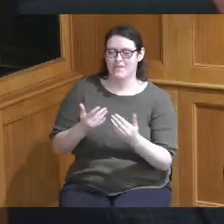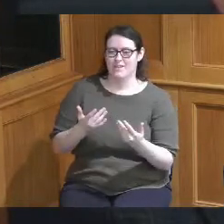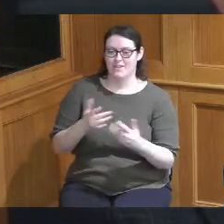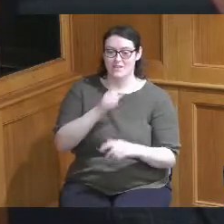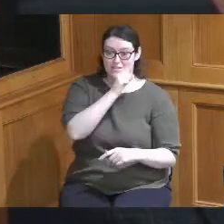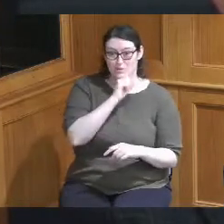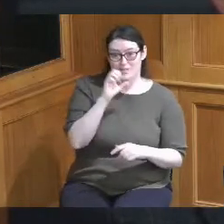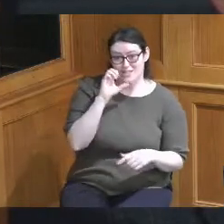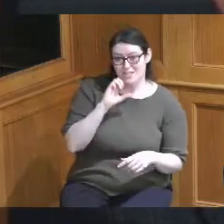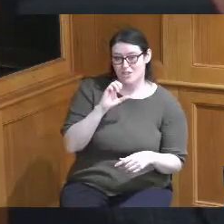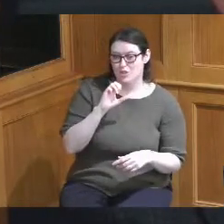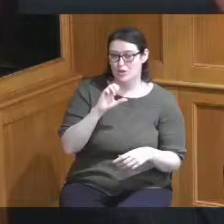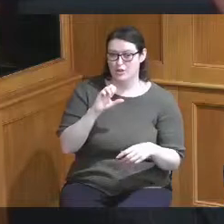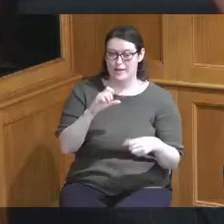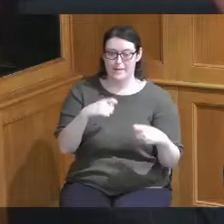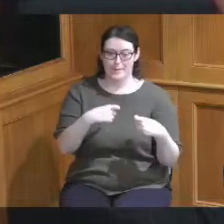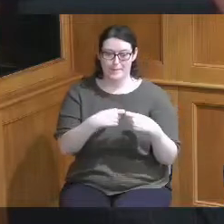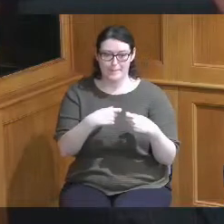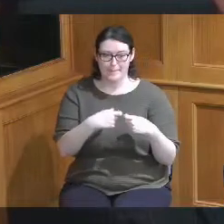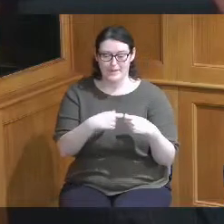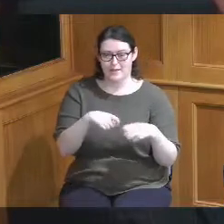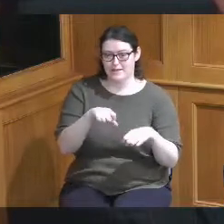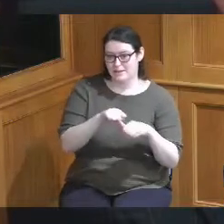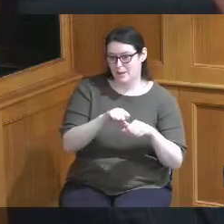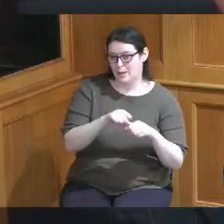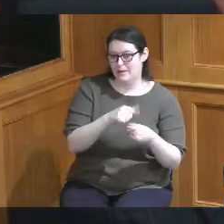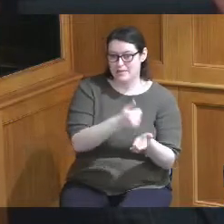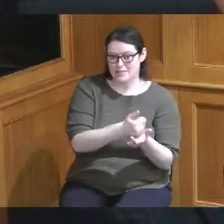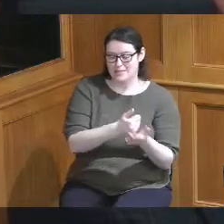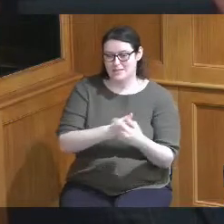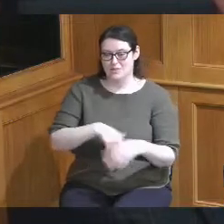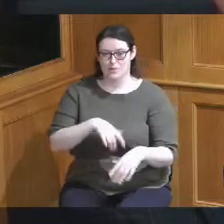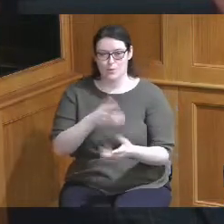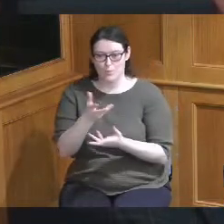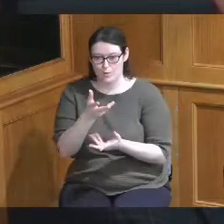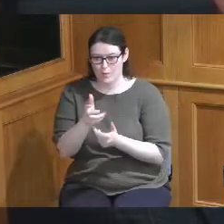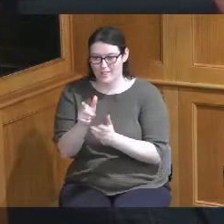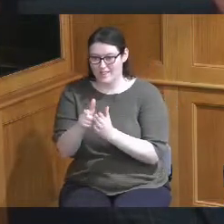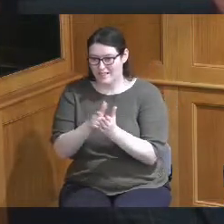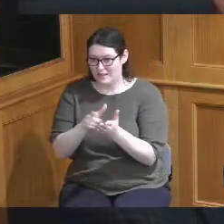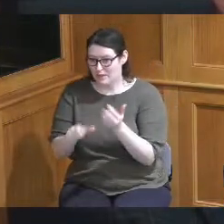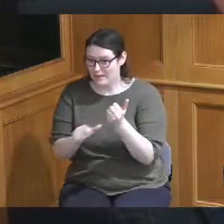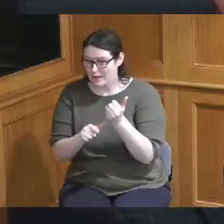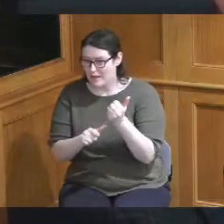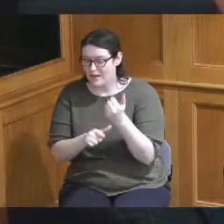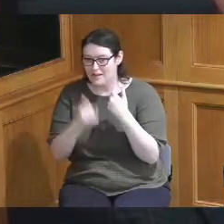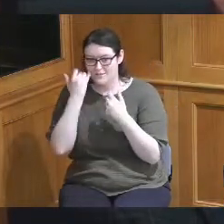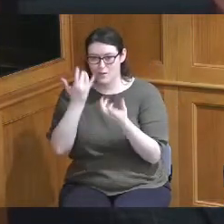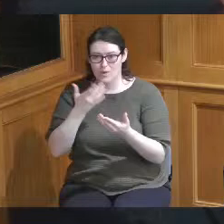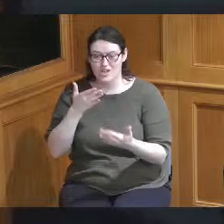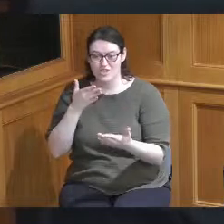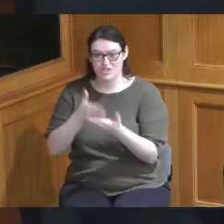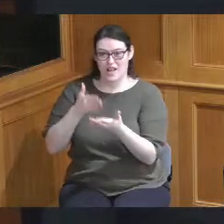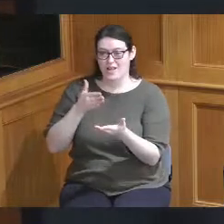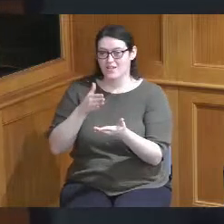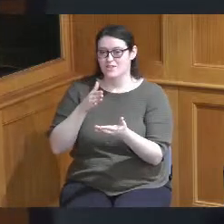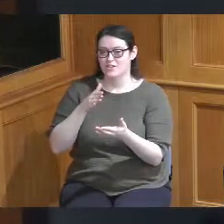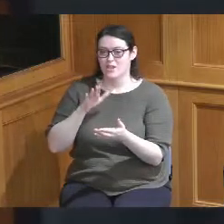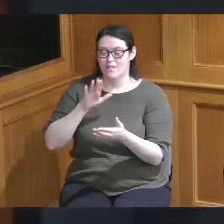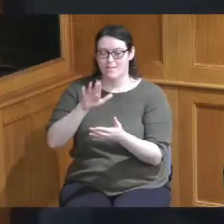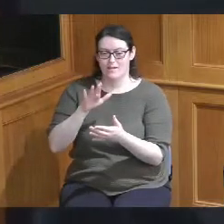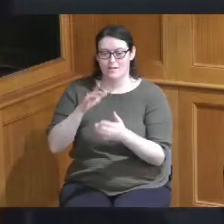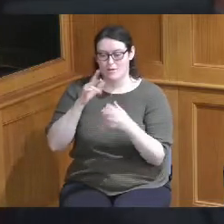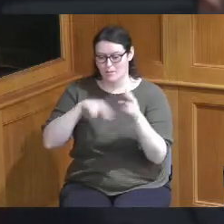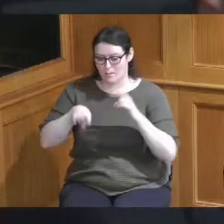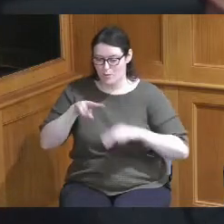senior utility assistance, we've worked with legal aid, we've provided for those that want to challenge their appraisals, we've helped